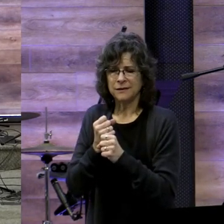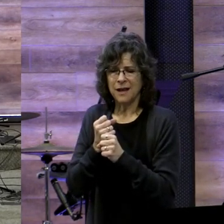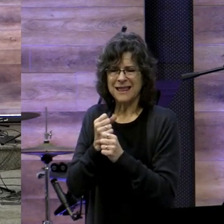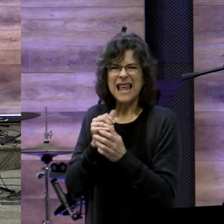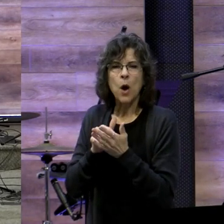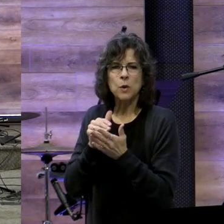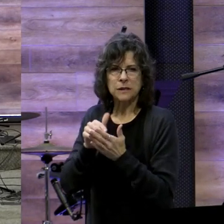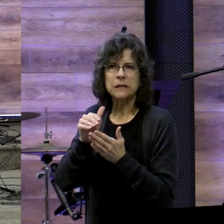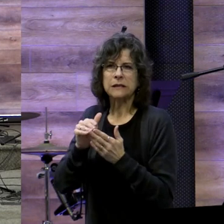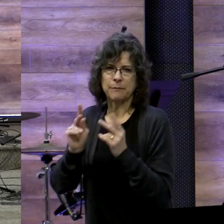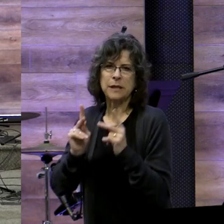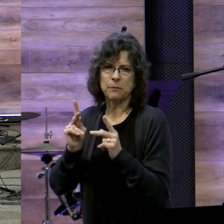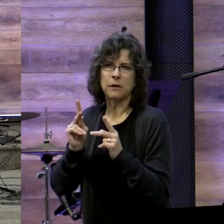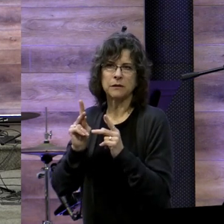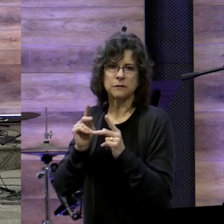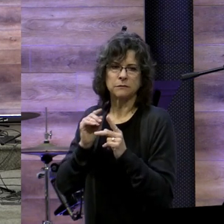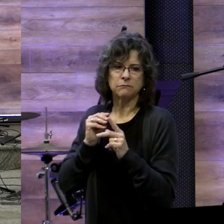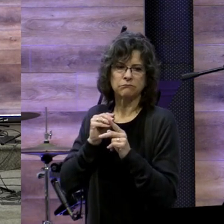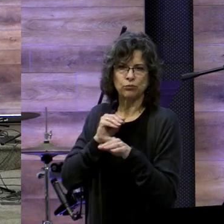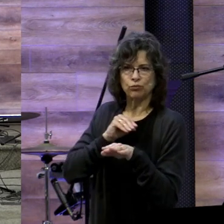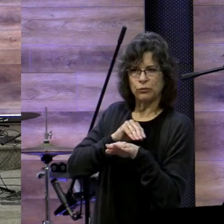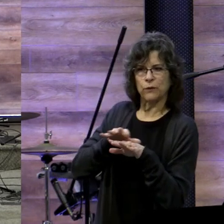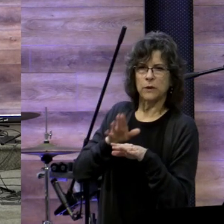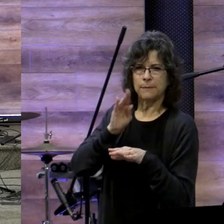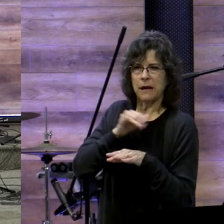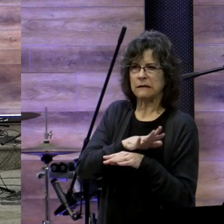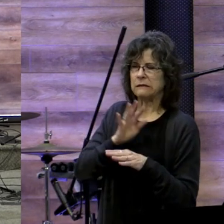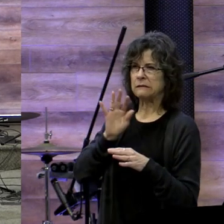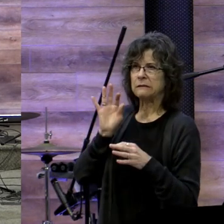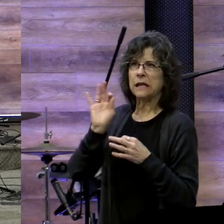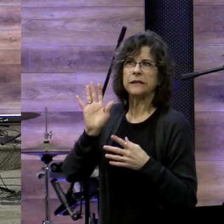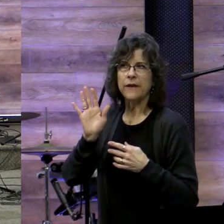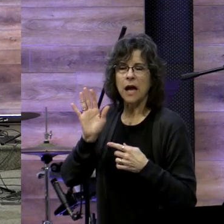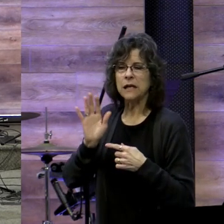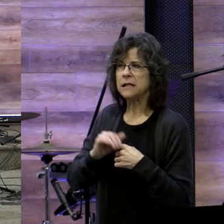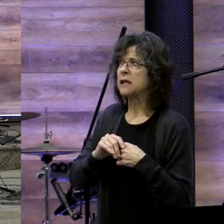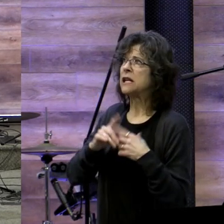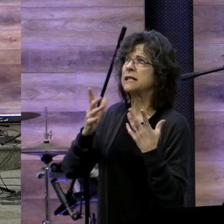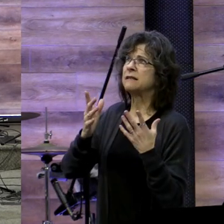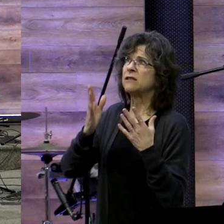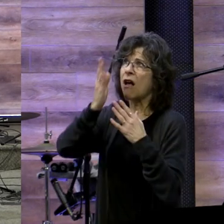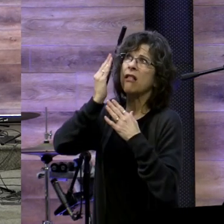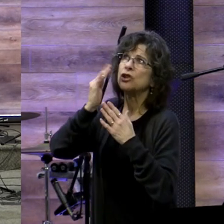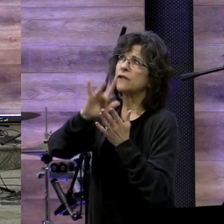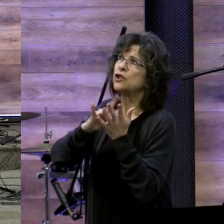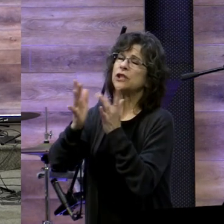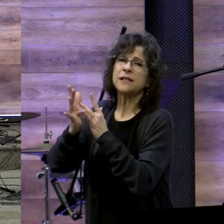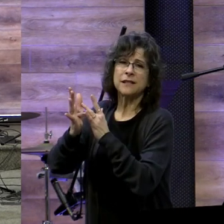have been impacted by his testifying to Jesus, by pointing people to him.